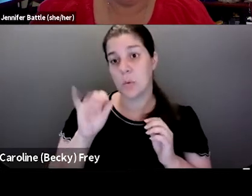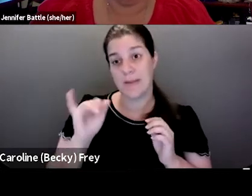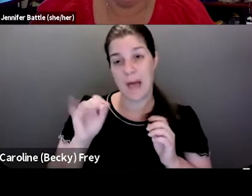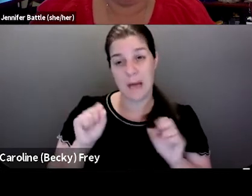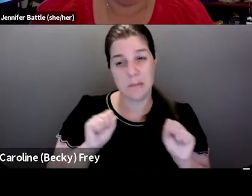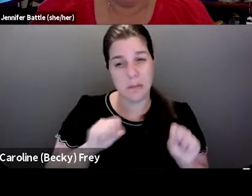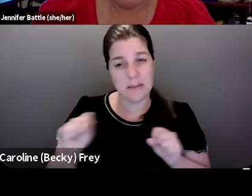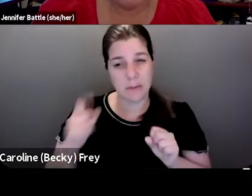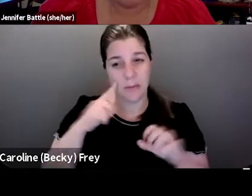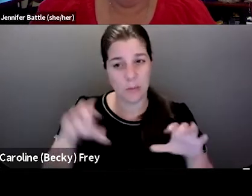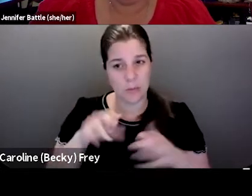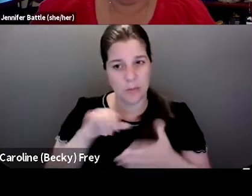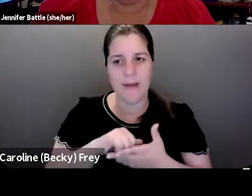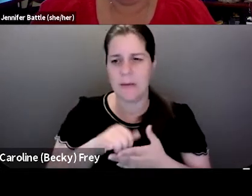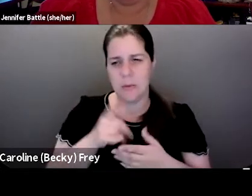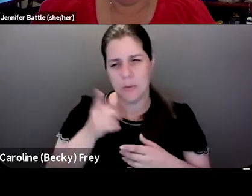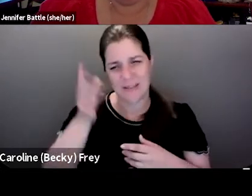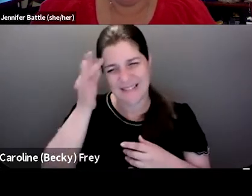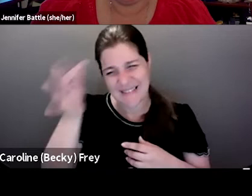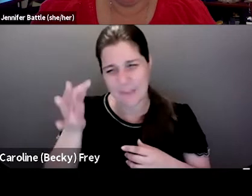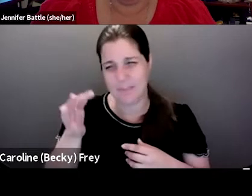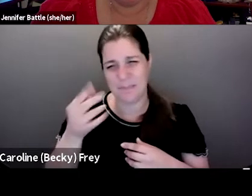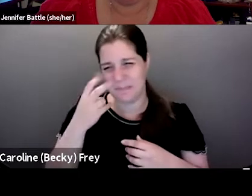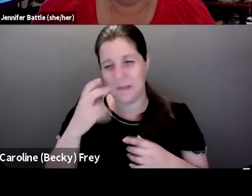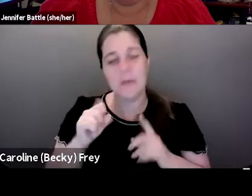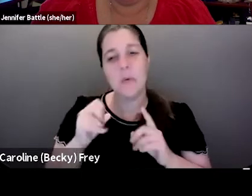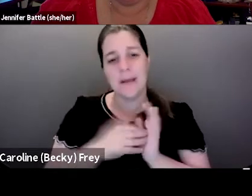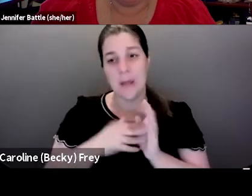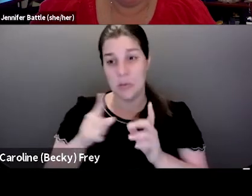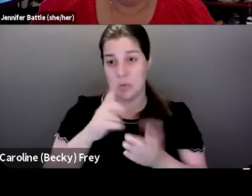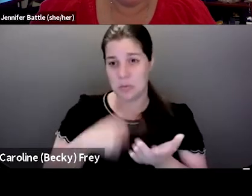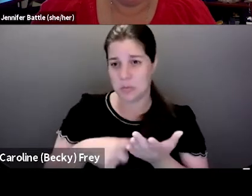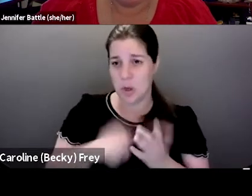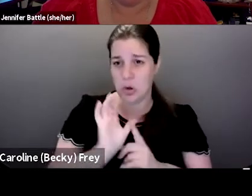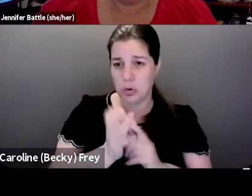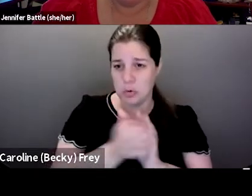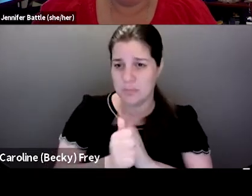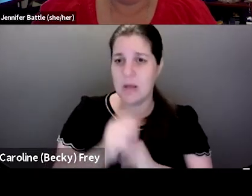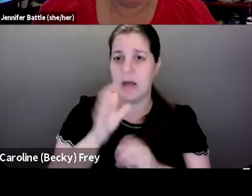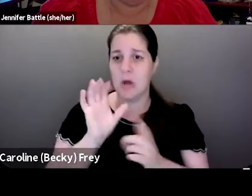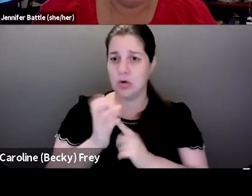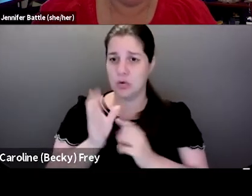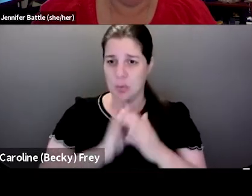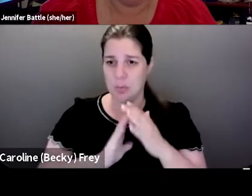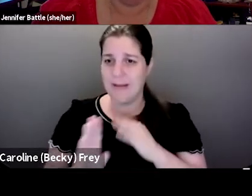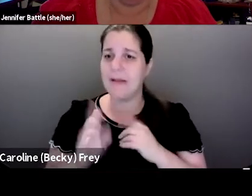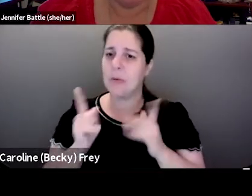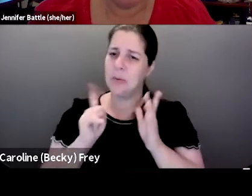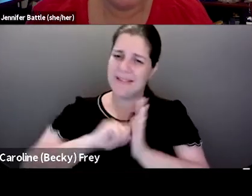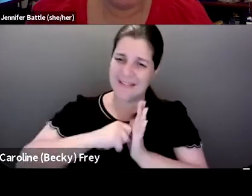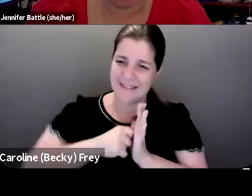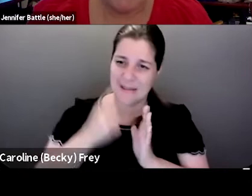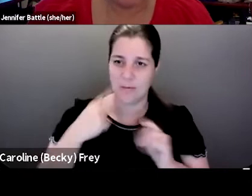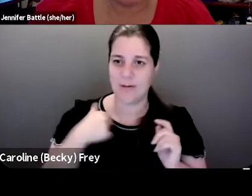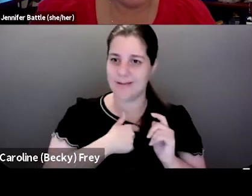focus on cultural humility that you've heard Pamela talk about and that you heard Big Talk About is so key for us, because it